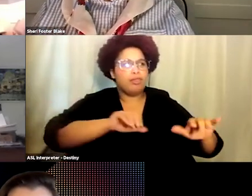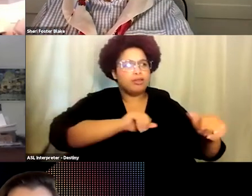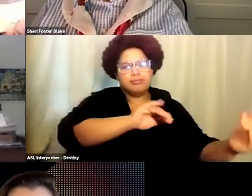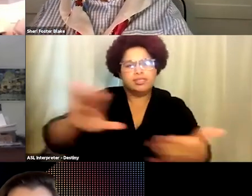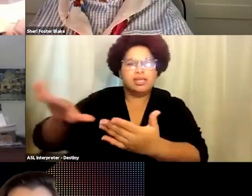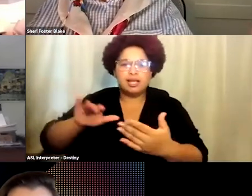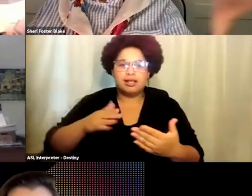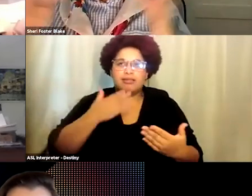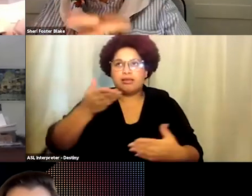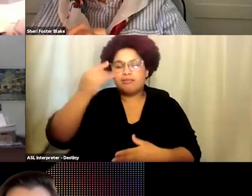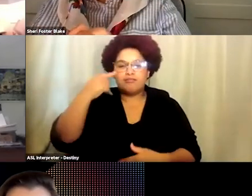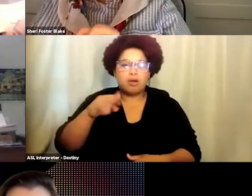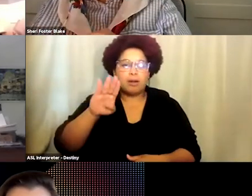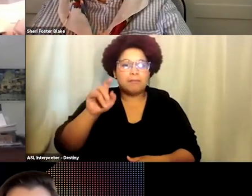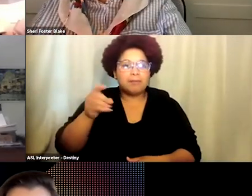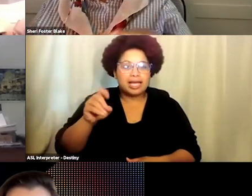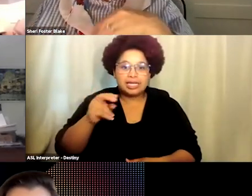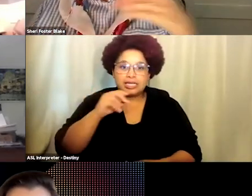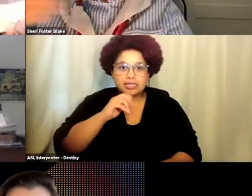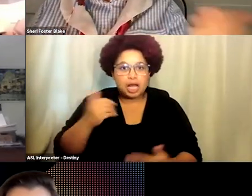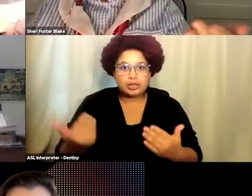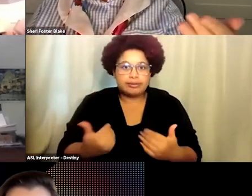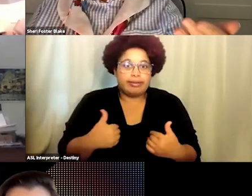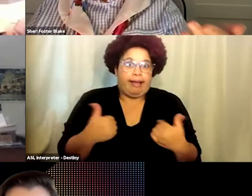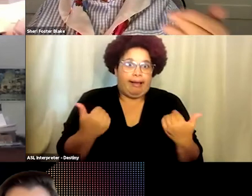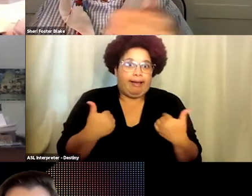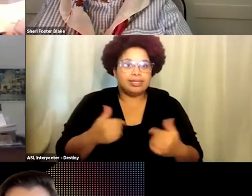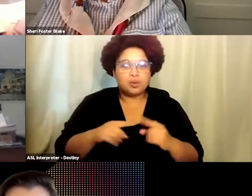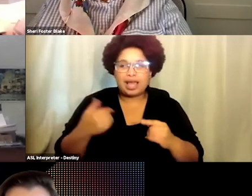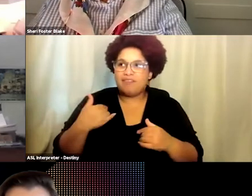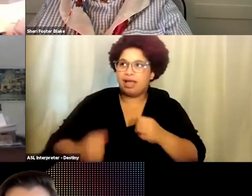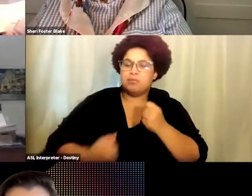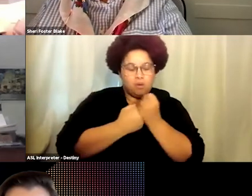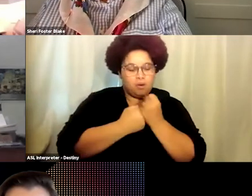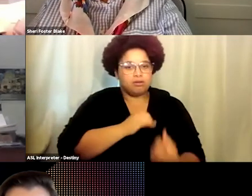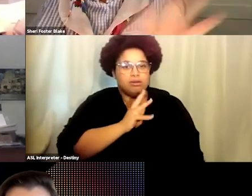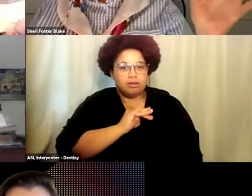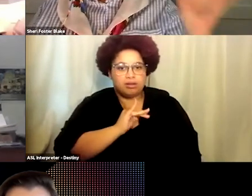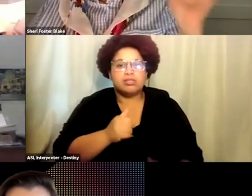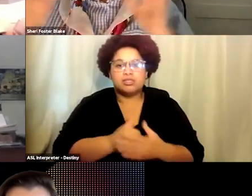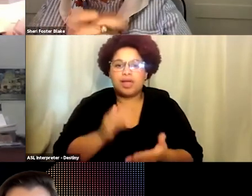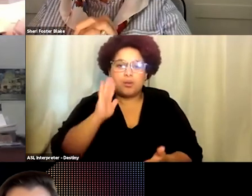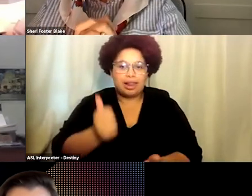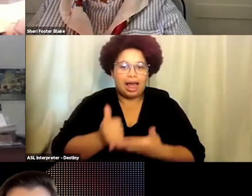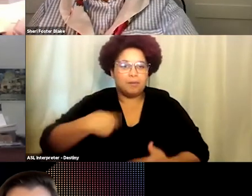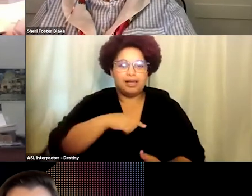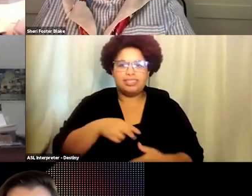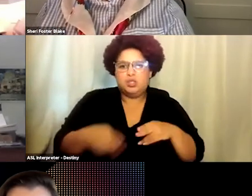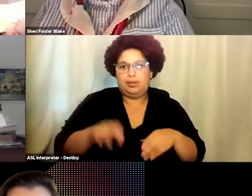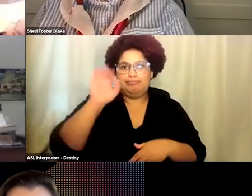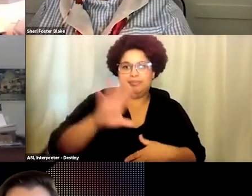thank God for Biden, he's no spring chicken. So we've got that on our side, so that's going to help us. So that's quickly what I